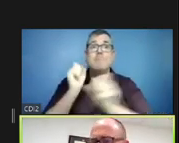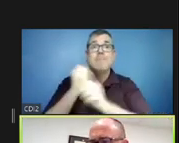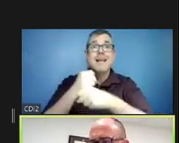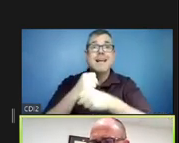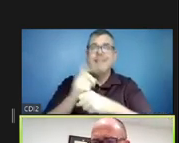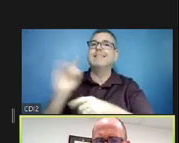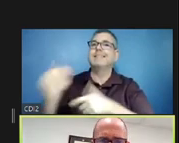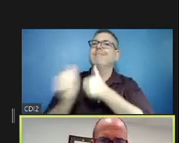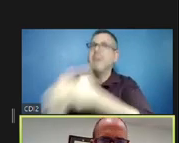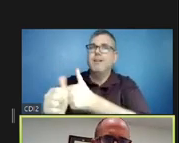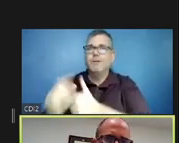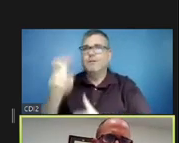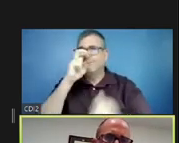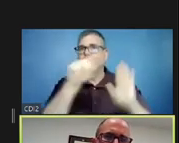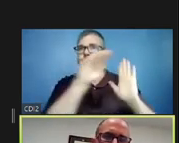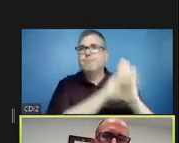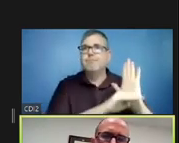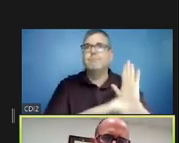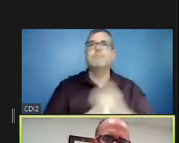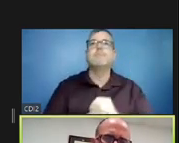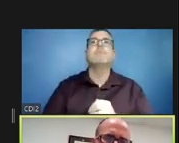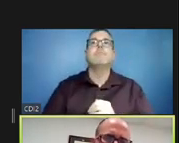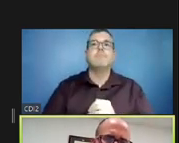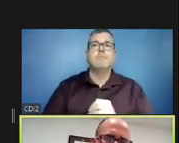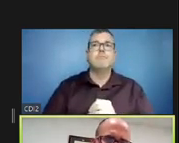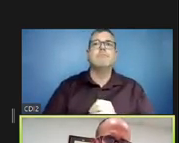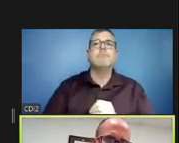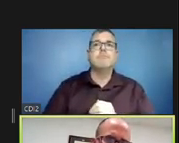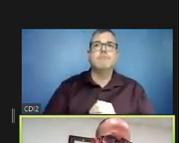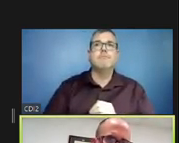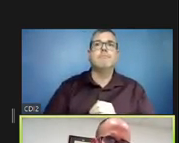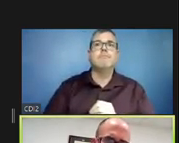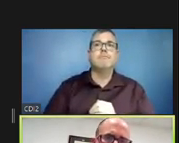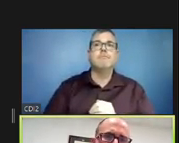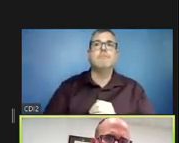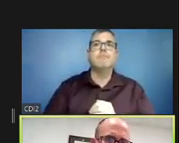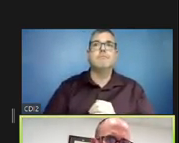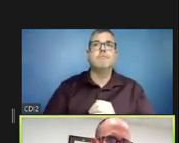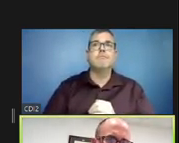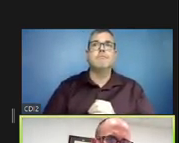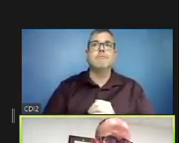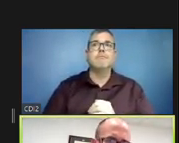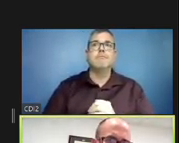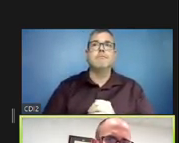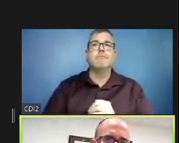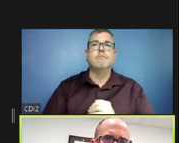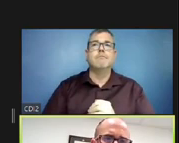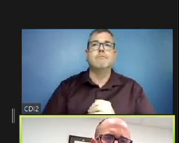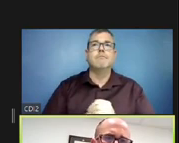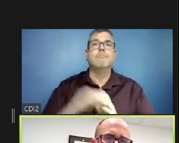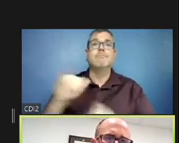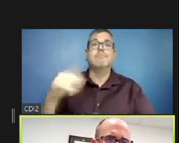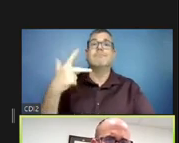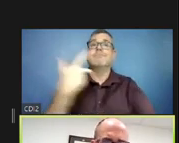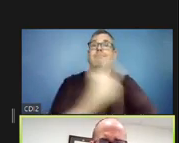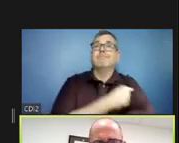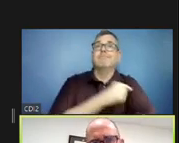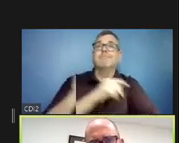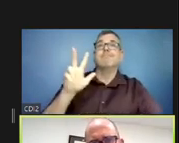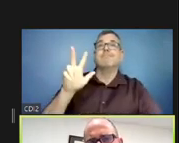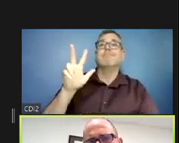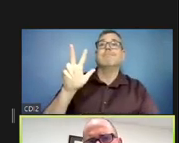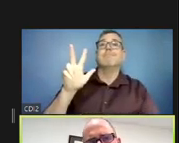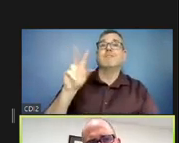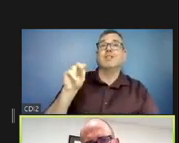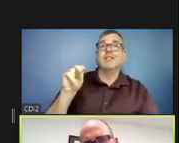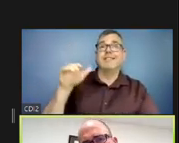30,000 people. That's typically the recipe for vaccine trials. So 30,000 at a minimum. And so that's split